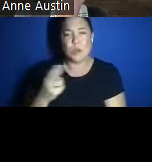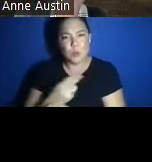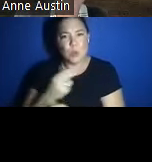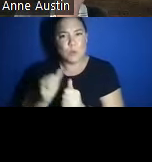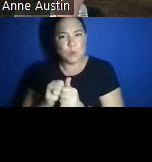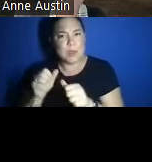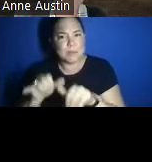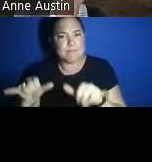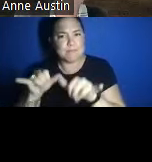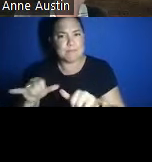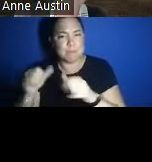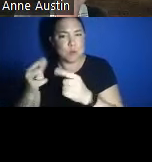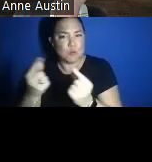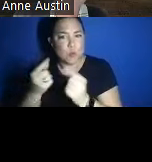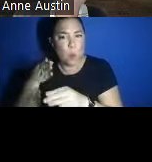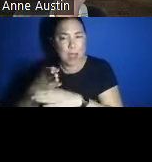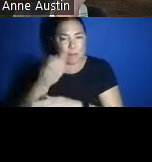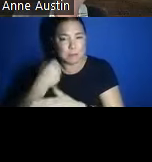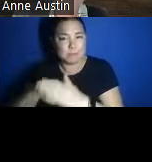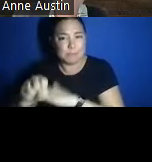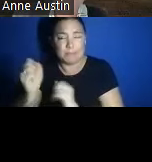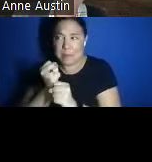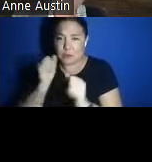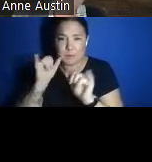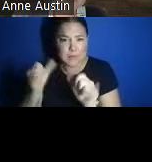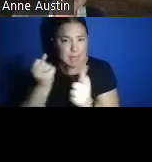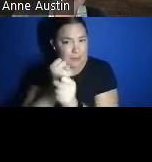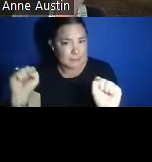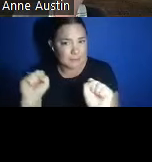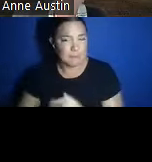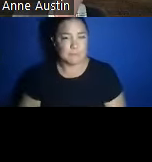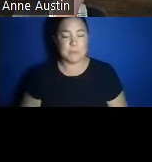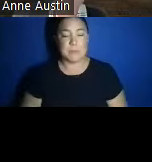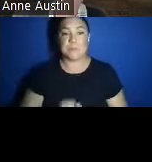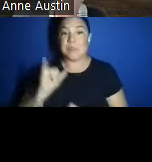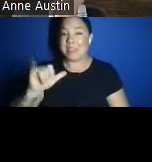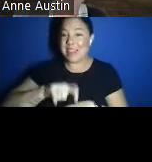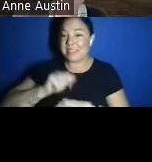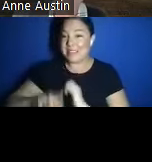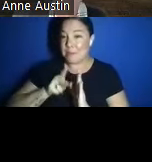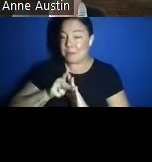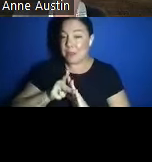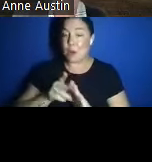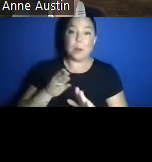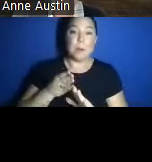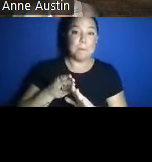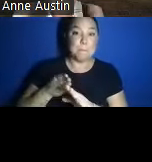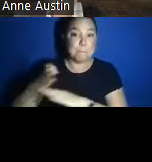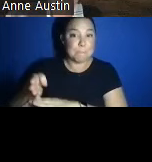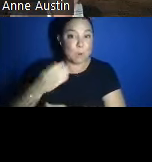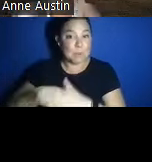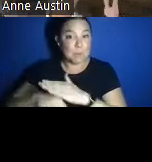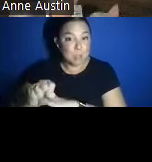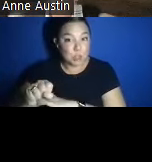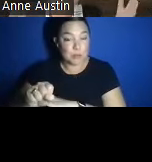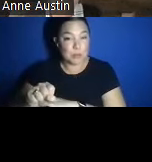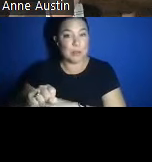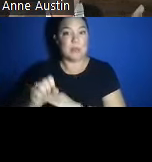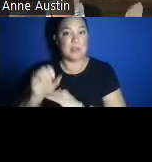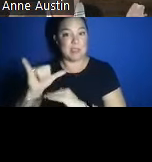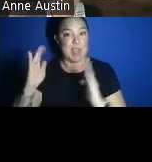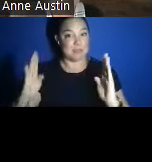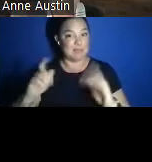during postpartum to ensure their safety. So this period of post-birth and postpartum, this basically